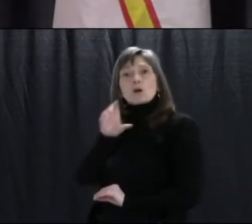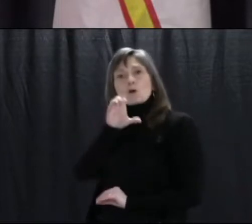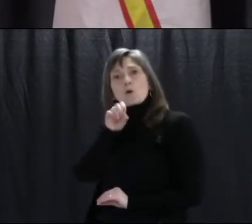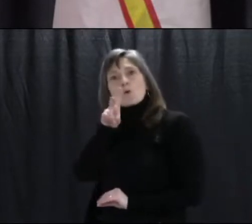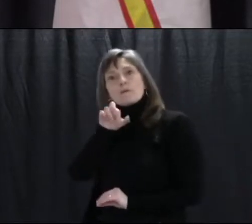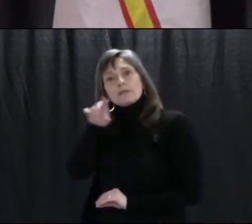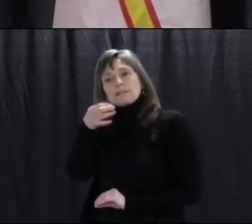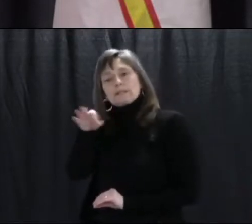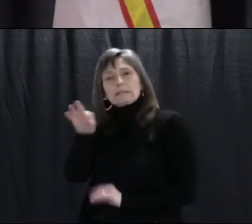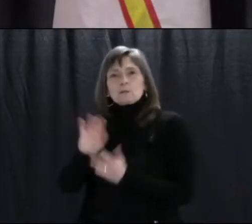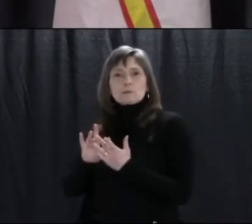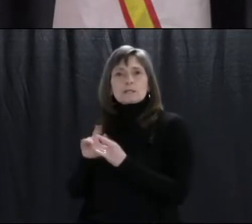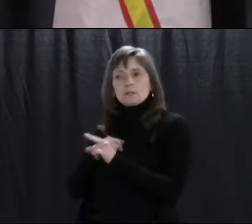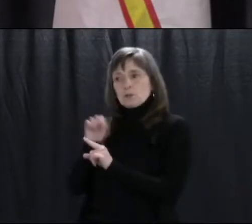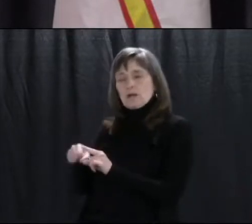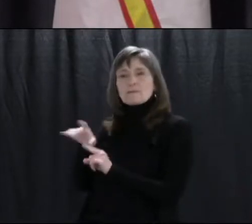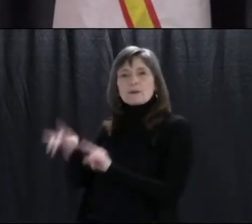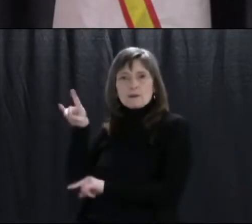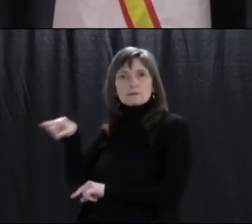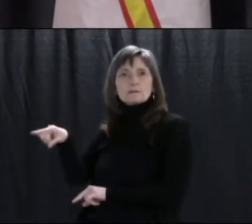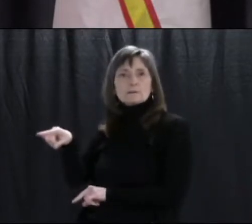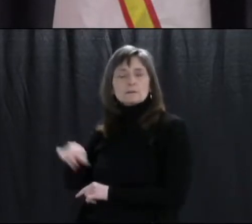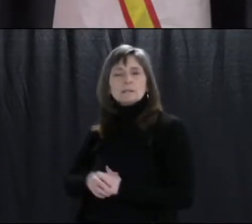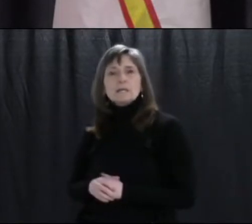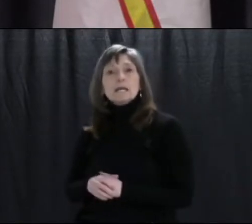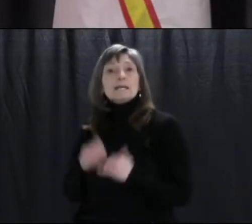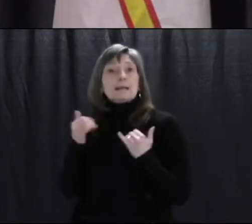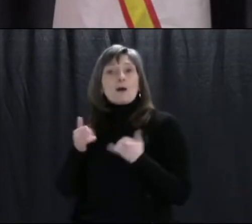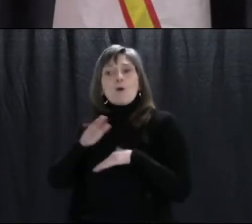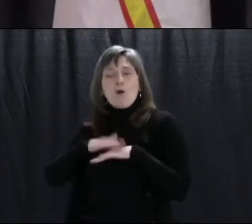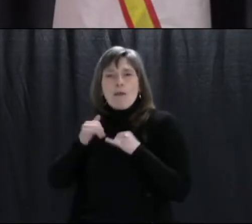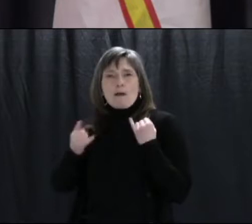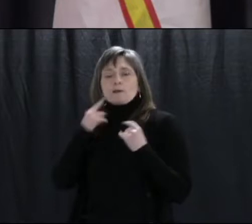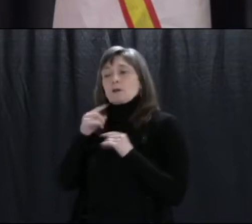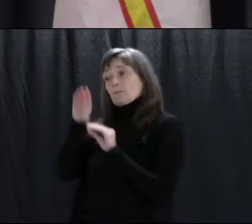website. You can now fill this report in online.